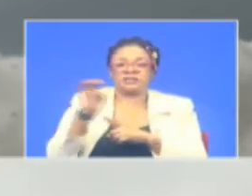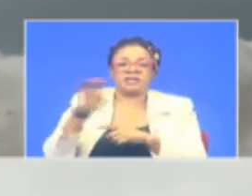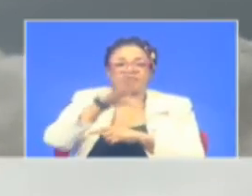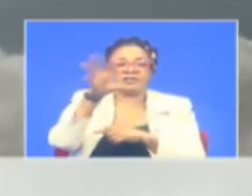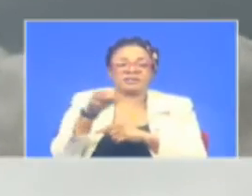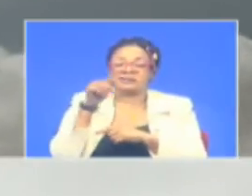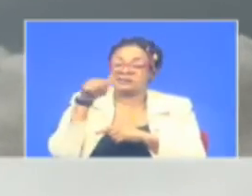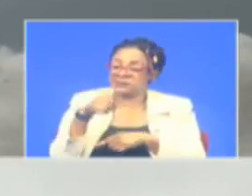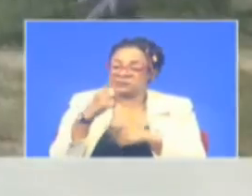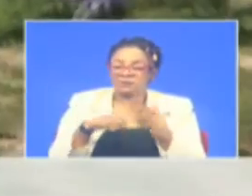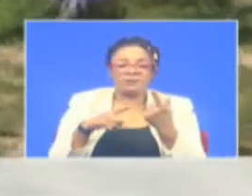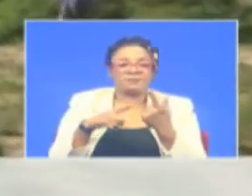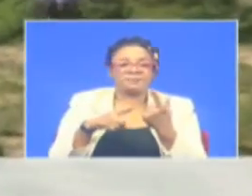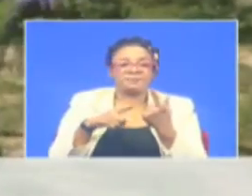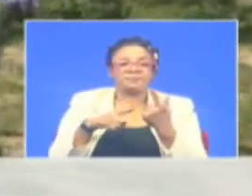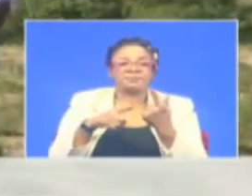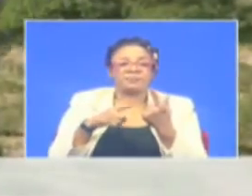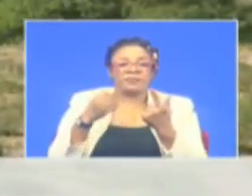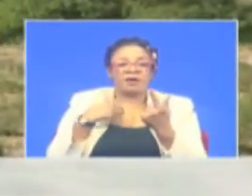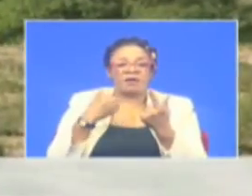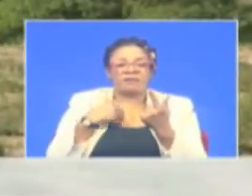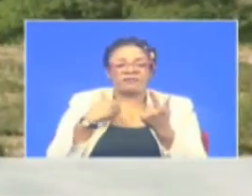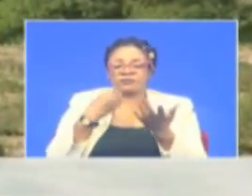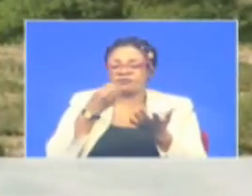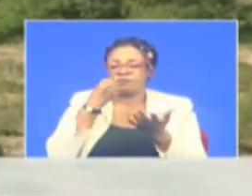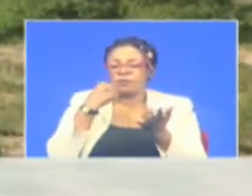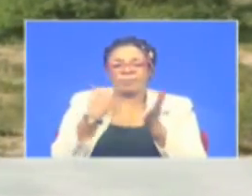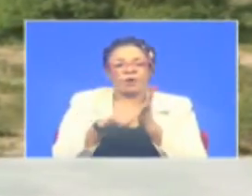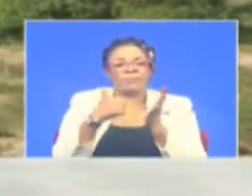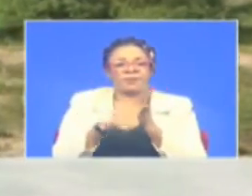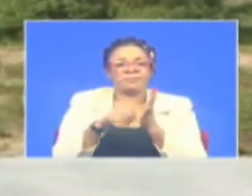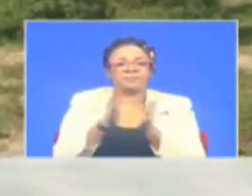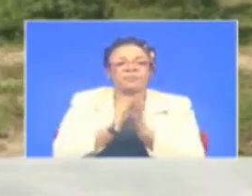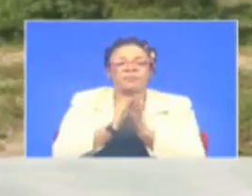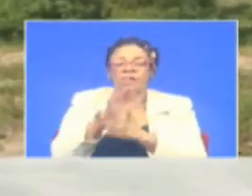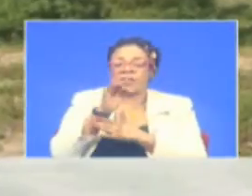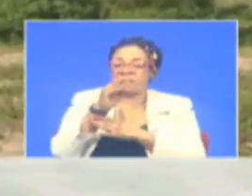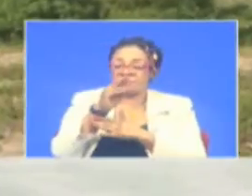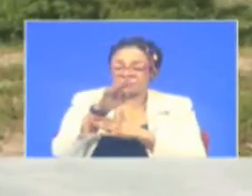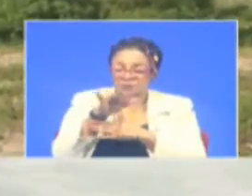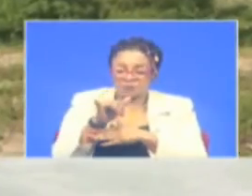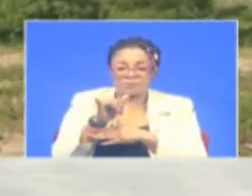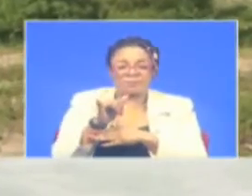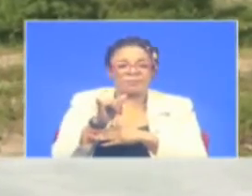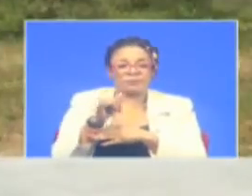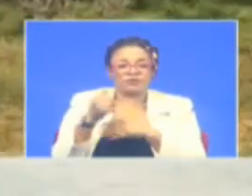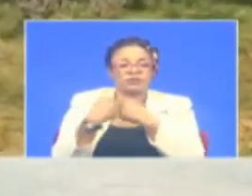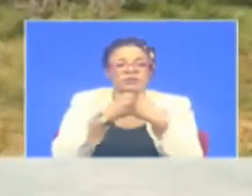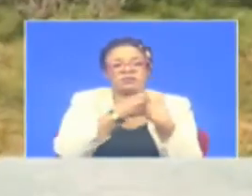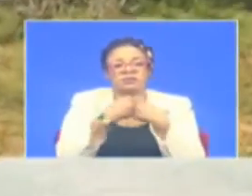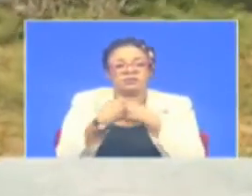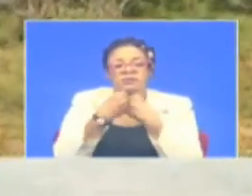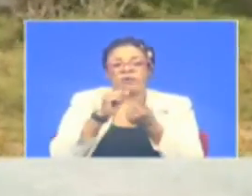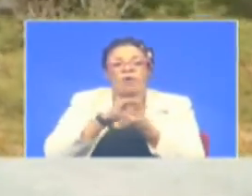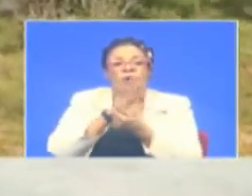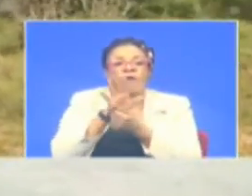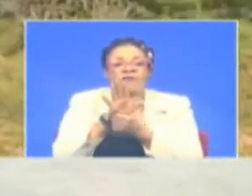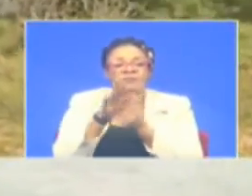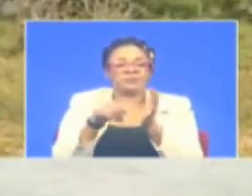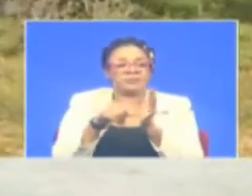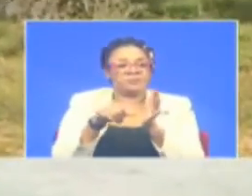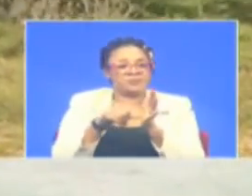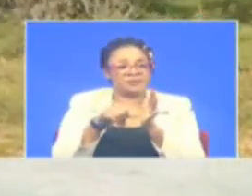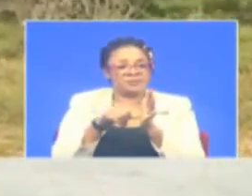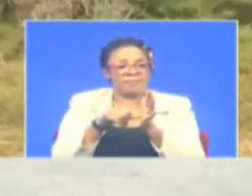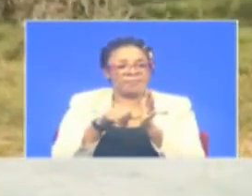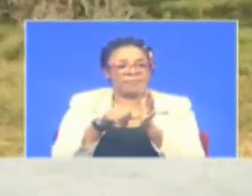year, exacerbating food shortages amid the unprecedented and already challenging COVID-19 pandemic. The